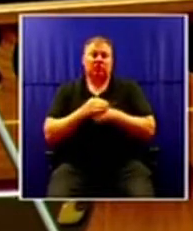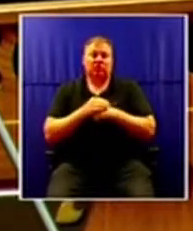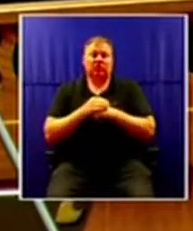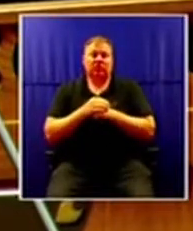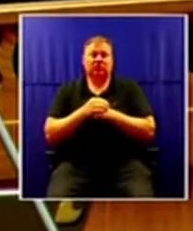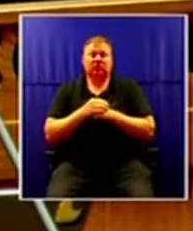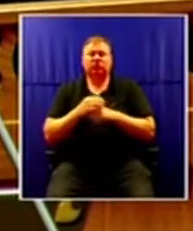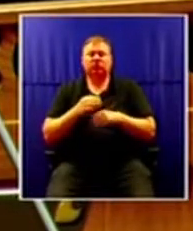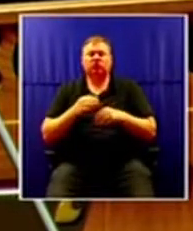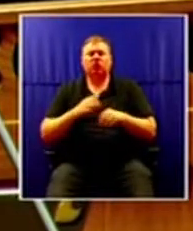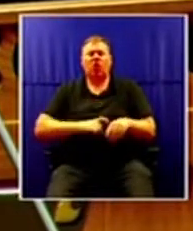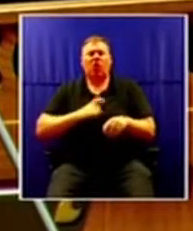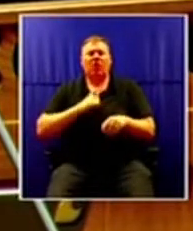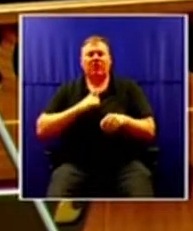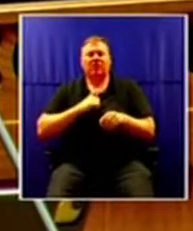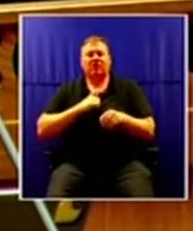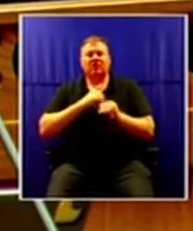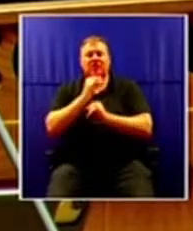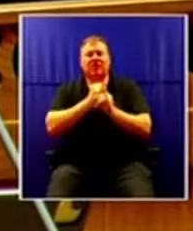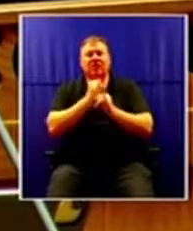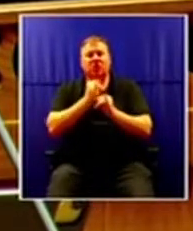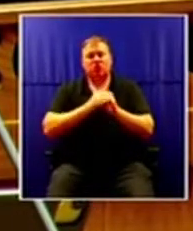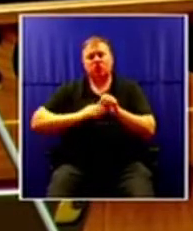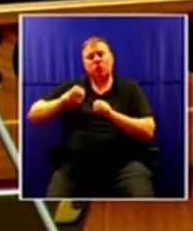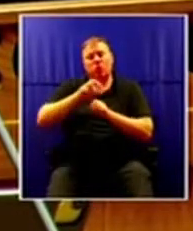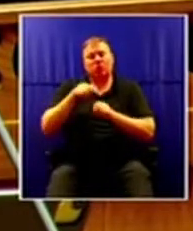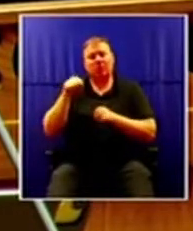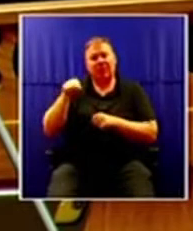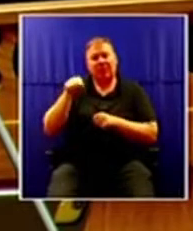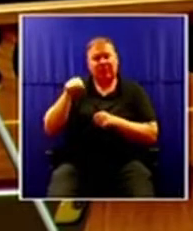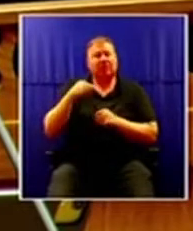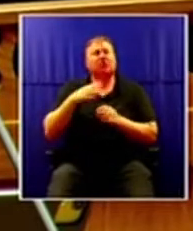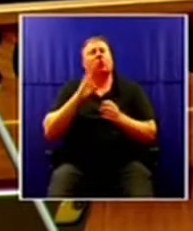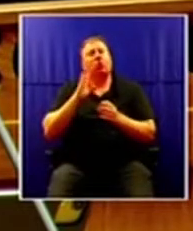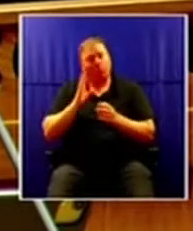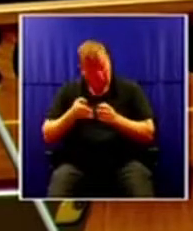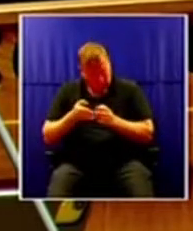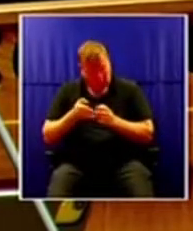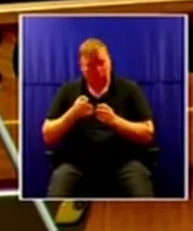the sector will survive,